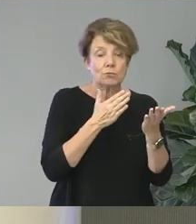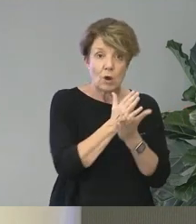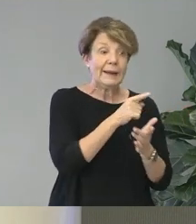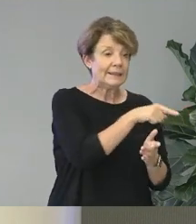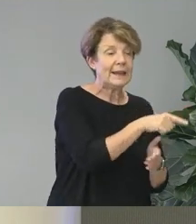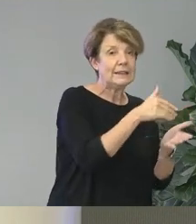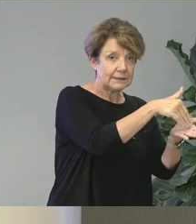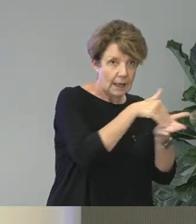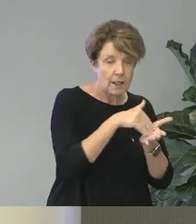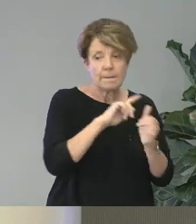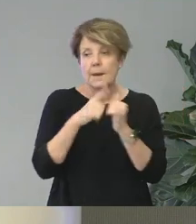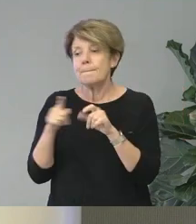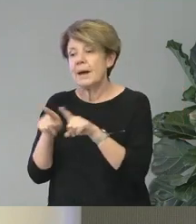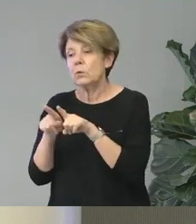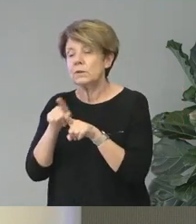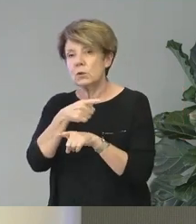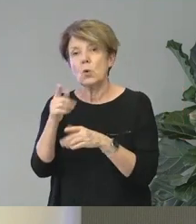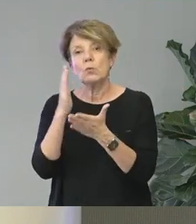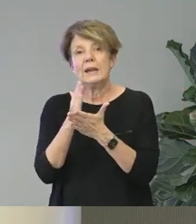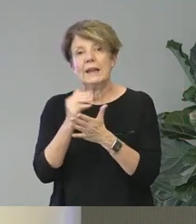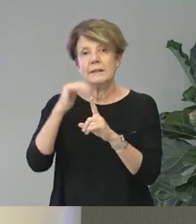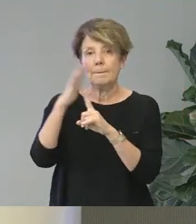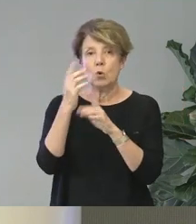of legislation plays an important role.